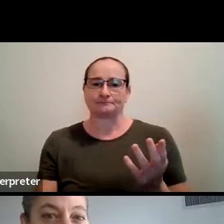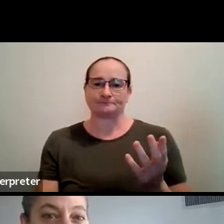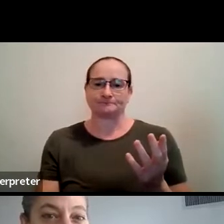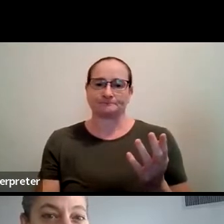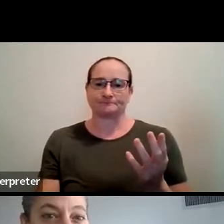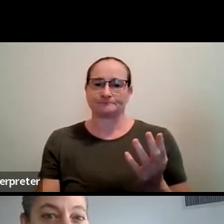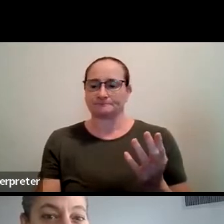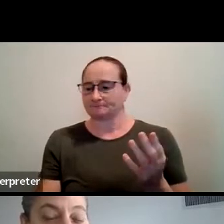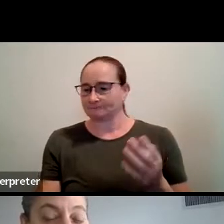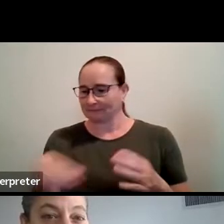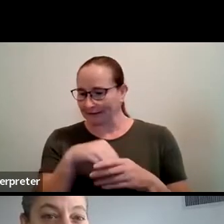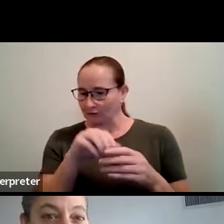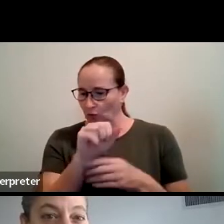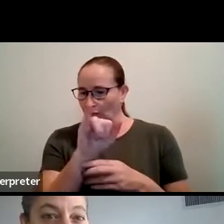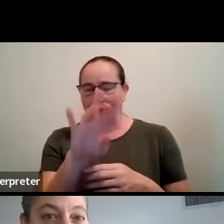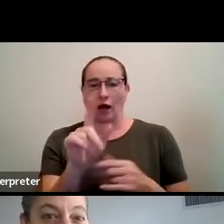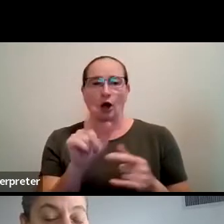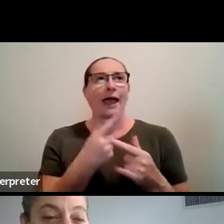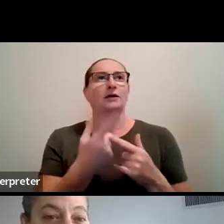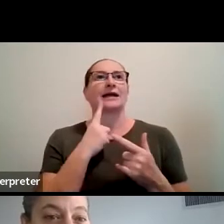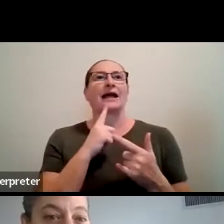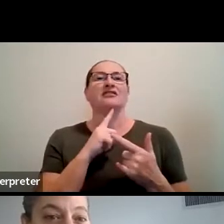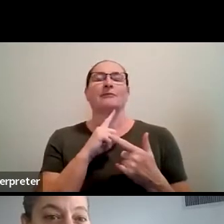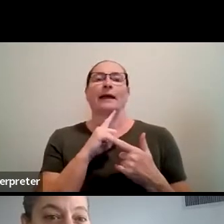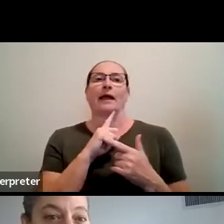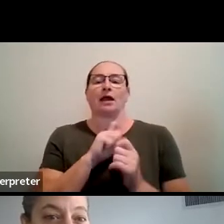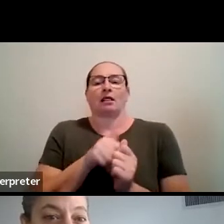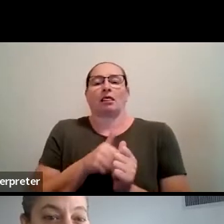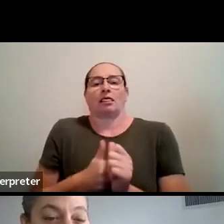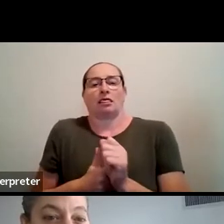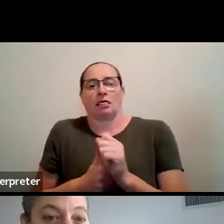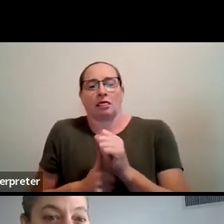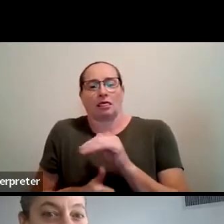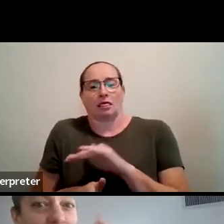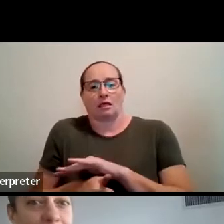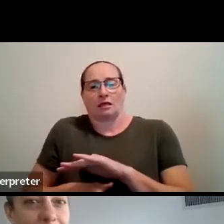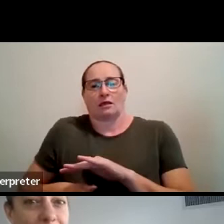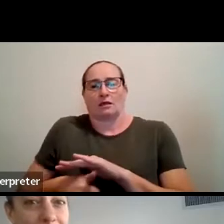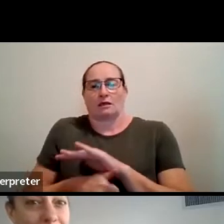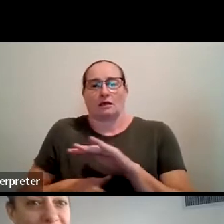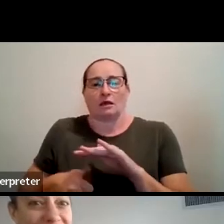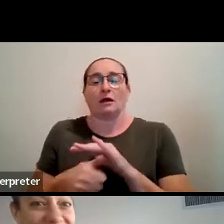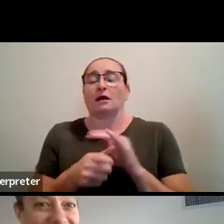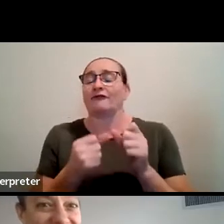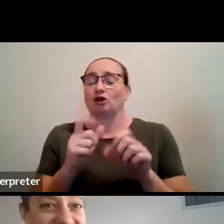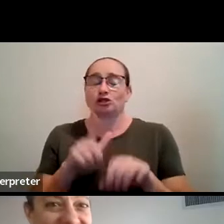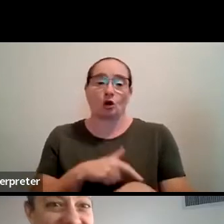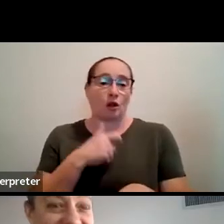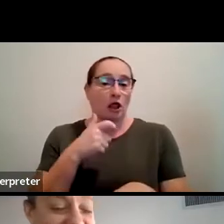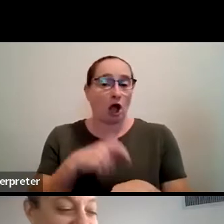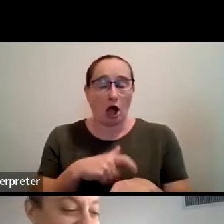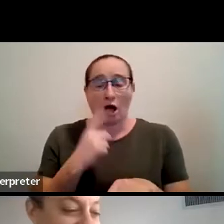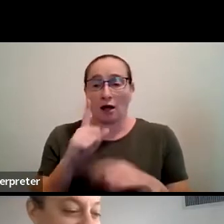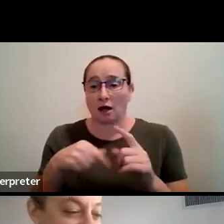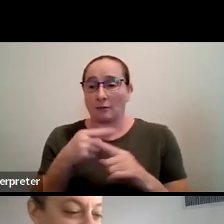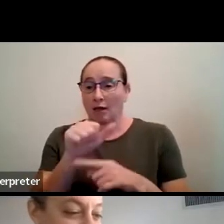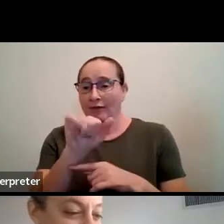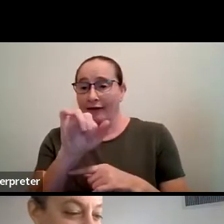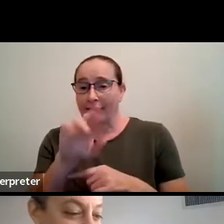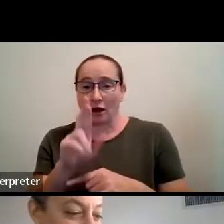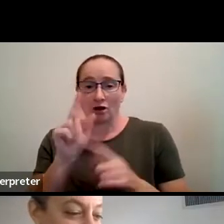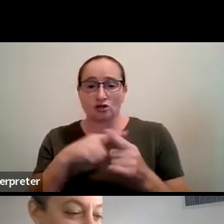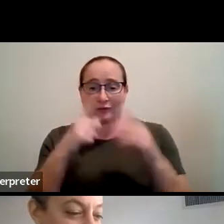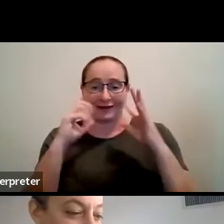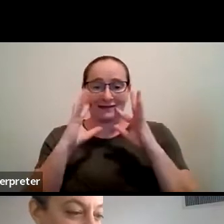indoor air has been kind of in the shadows for so long that the decision